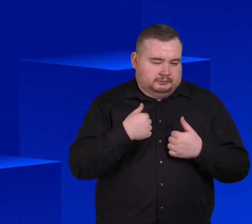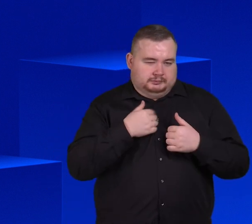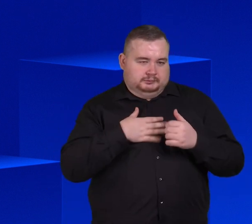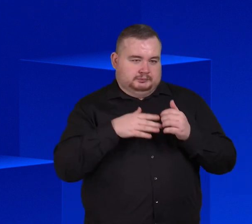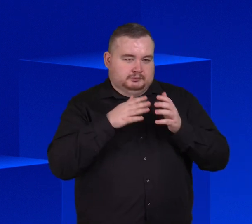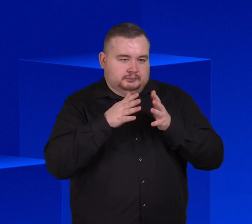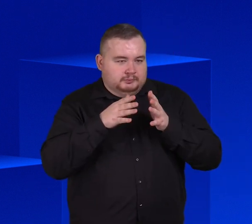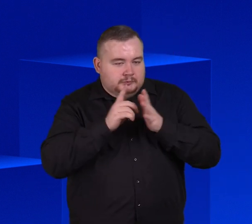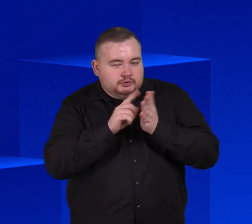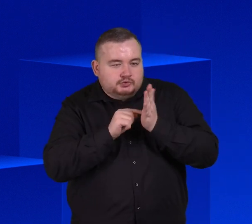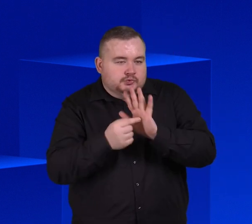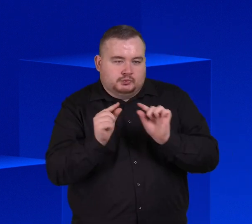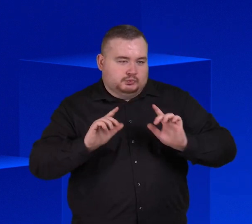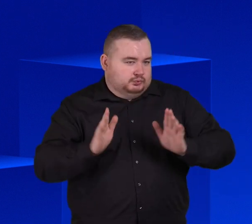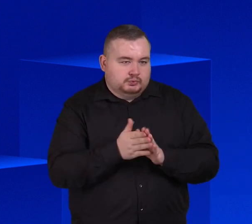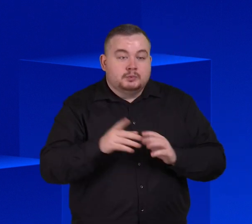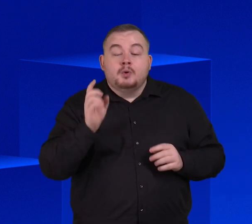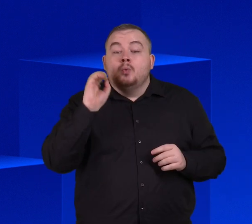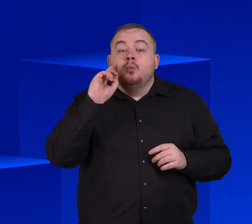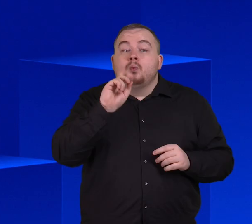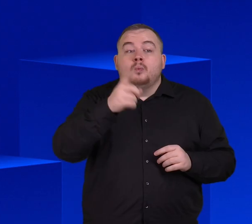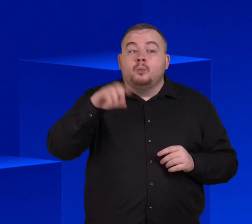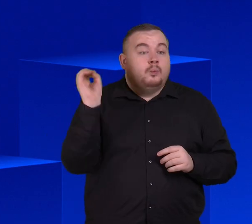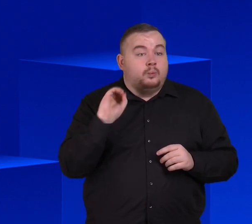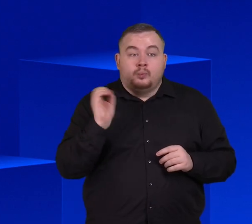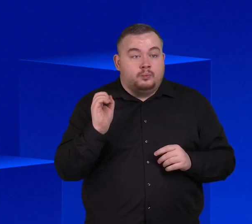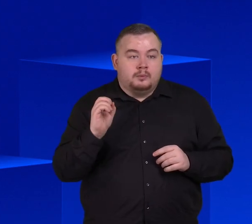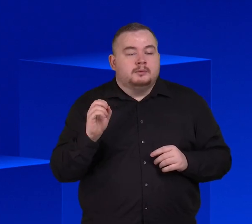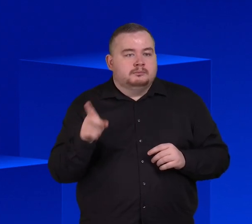Menti. If I may ask the slide.